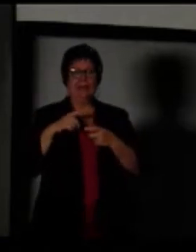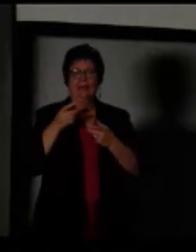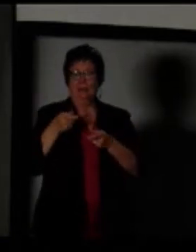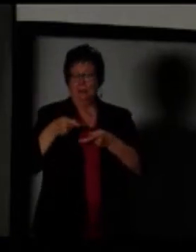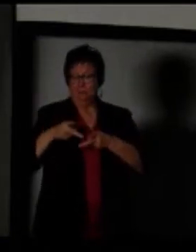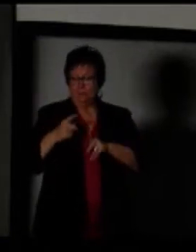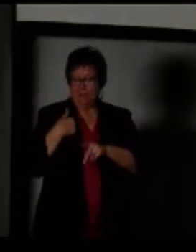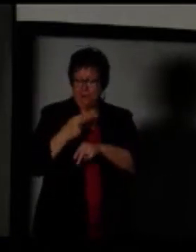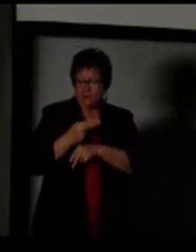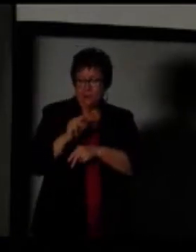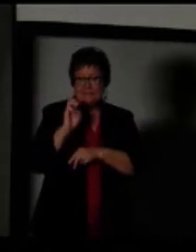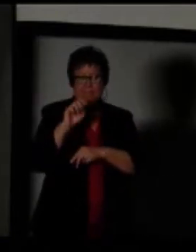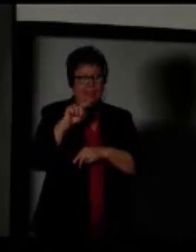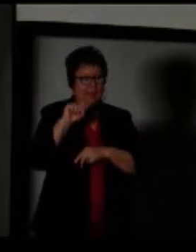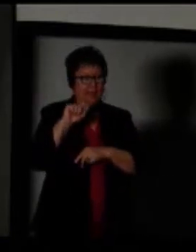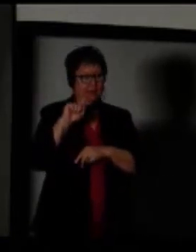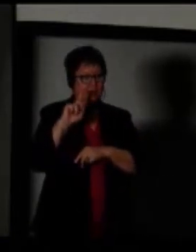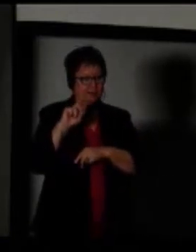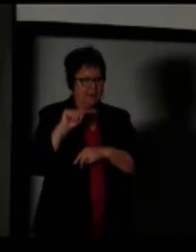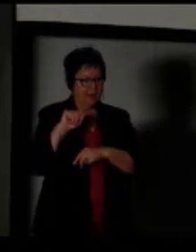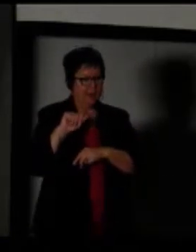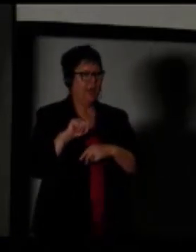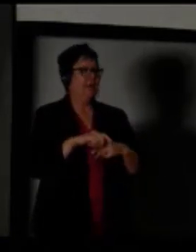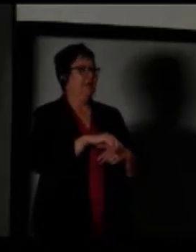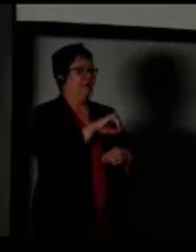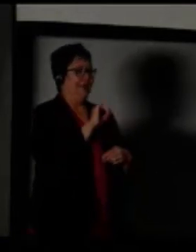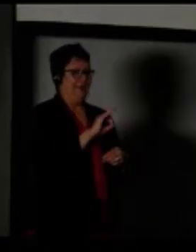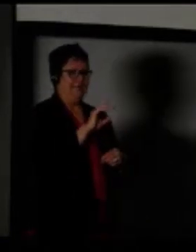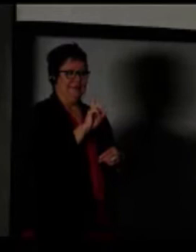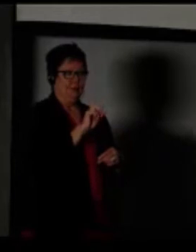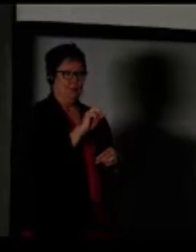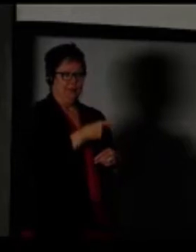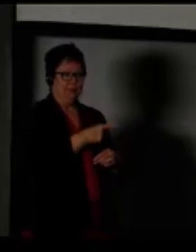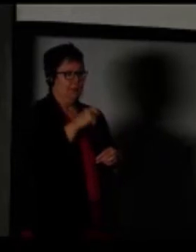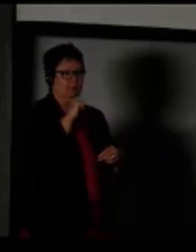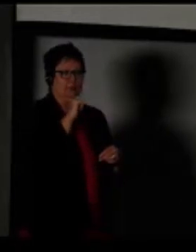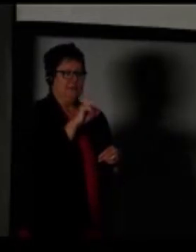available, if the digitization office had not created